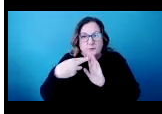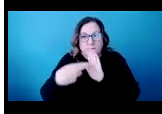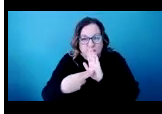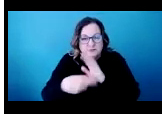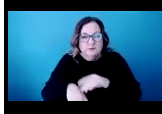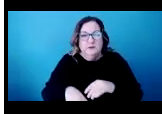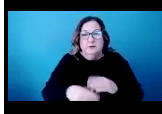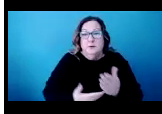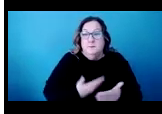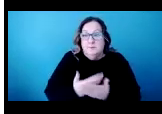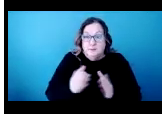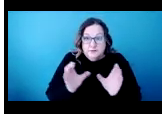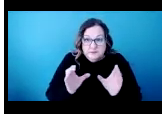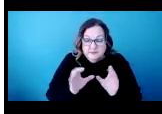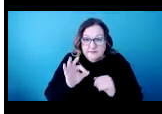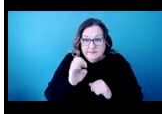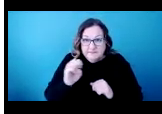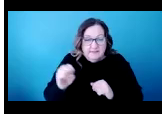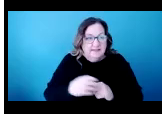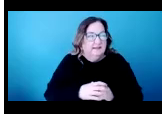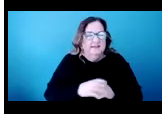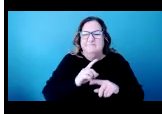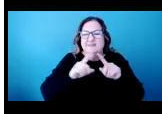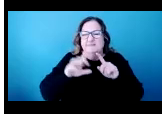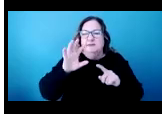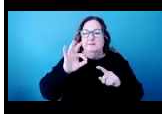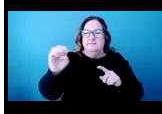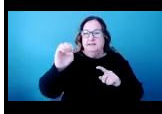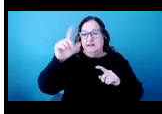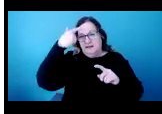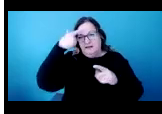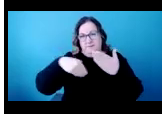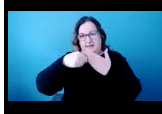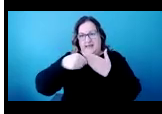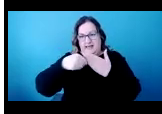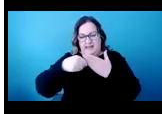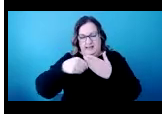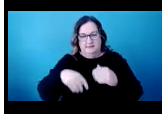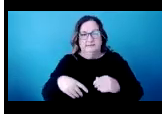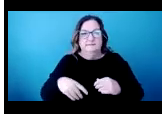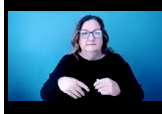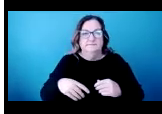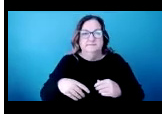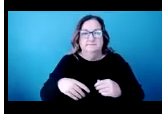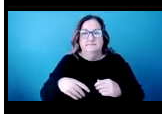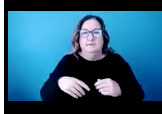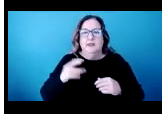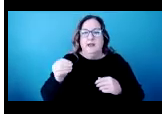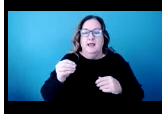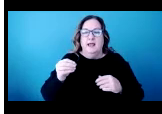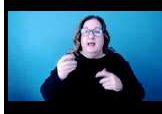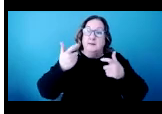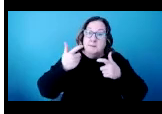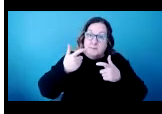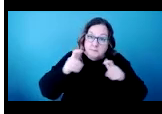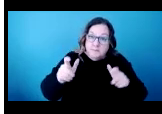birth certificate fees, just different governmental fees. And then a large chunk of the budget, not all of it,